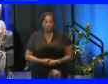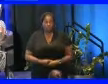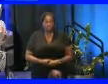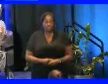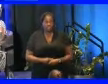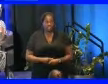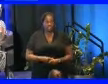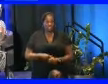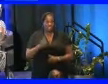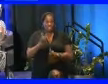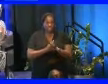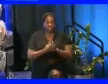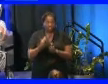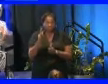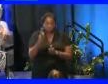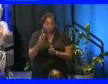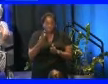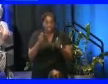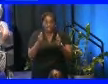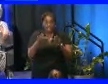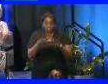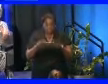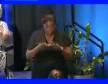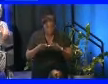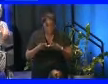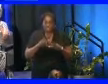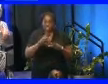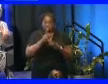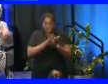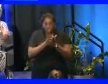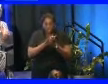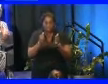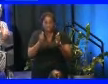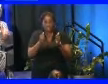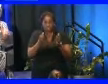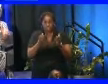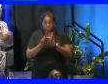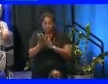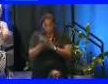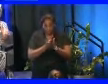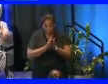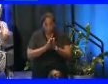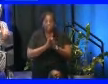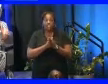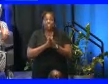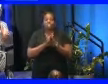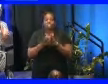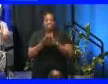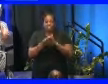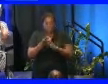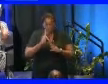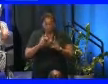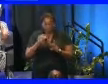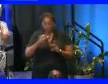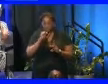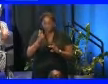It's going to take each and every one of us in any position that you're in to be honest, to be transparent, and walk these people through it. If you